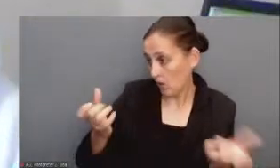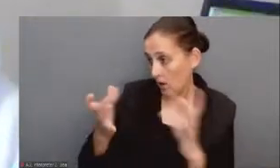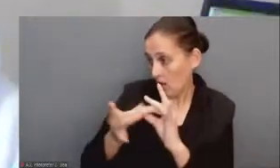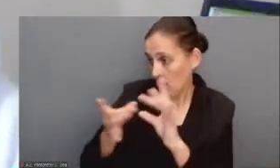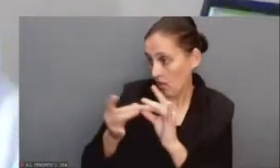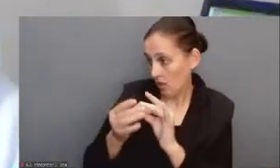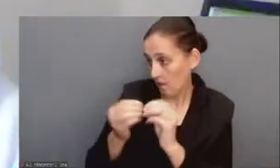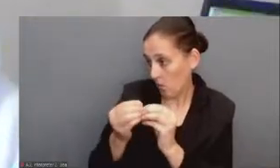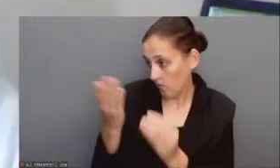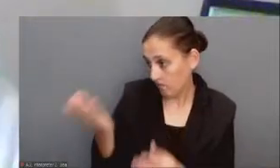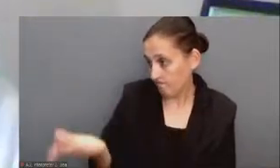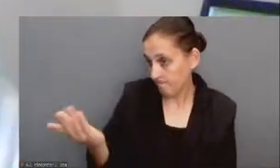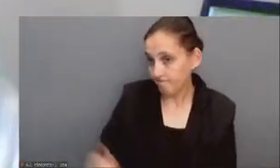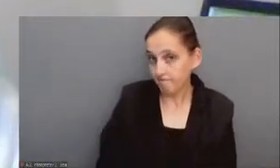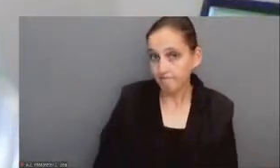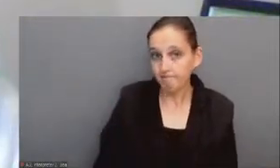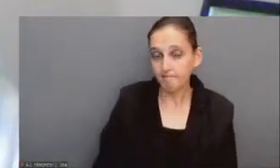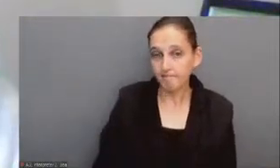to add.